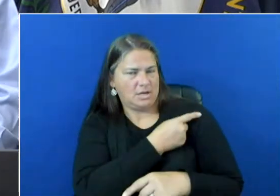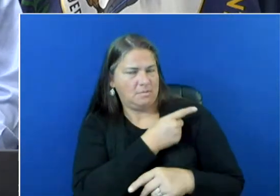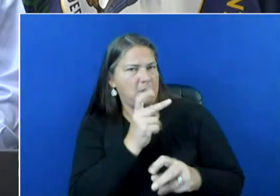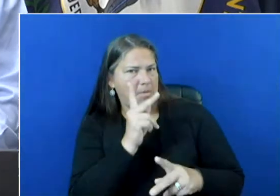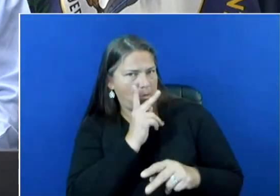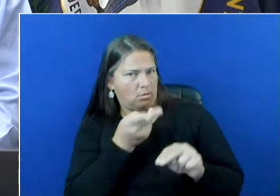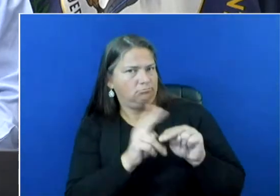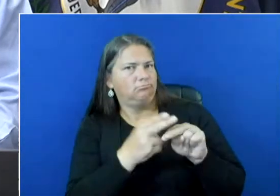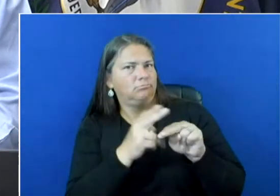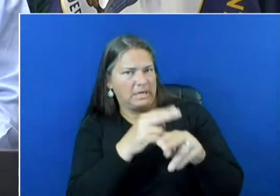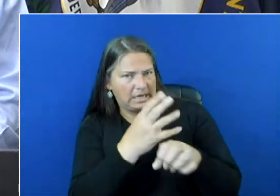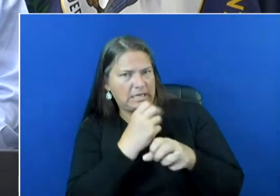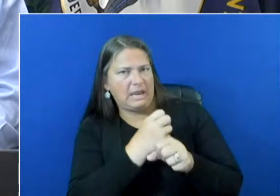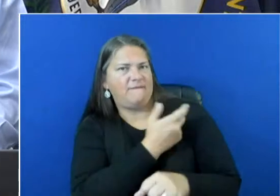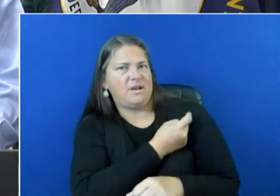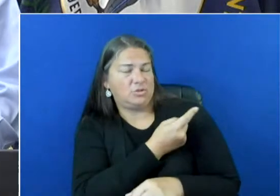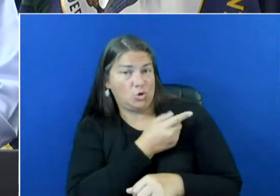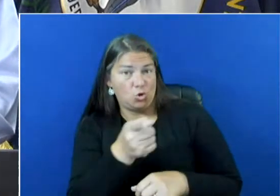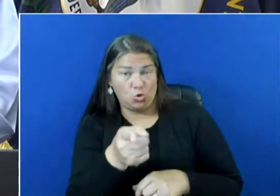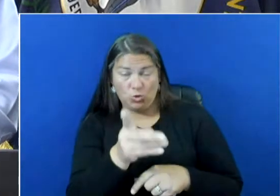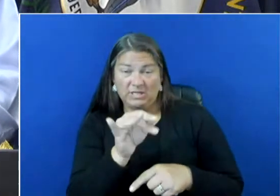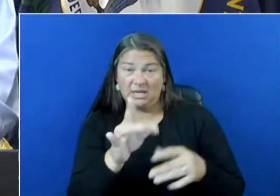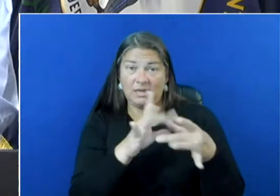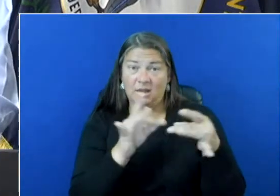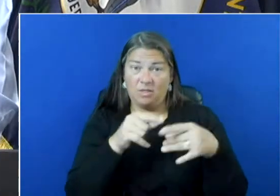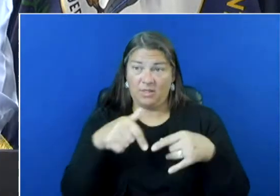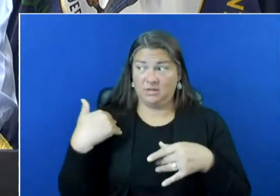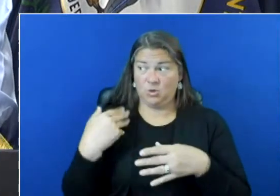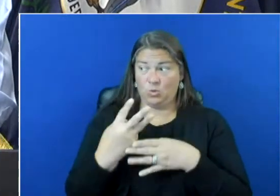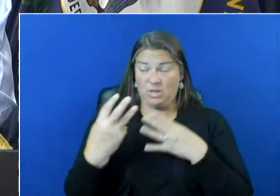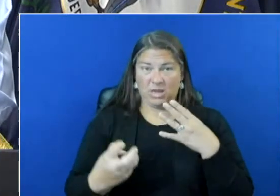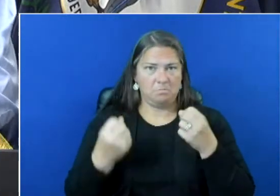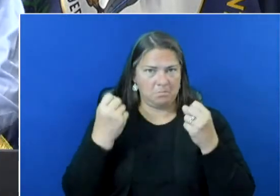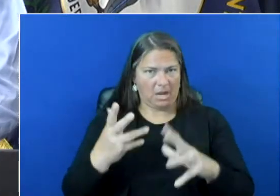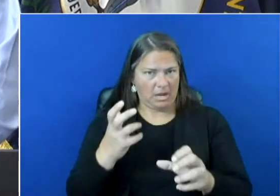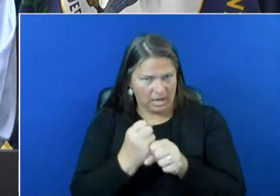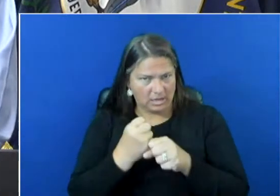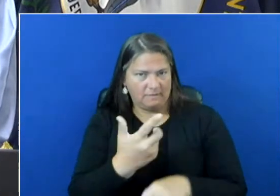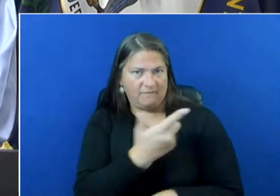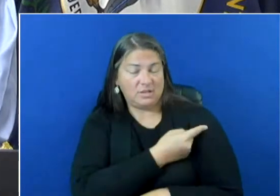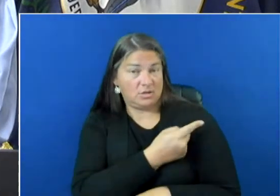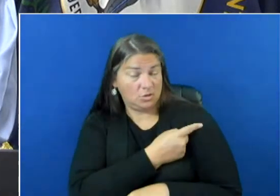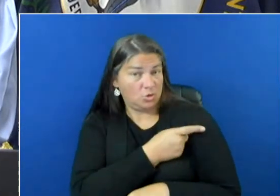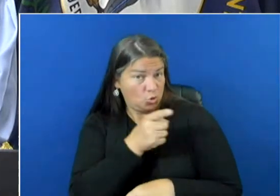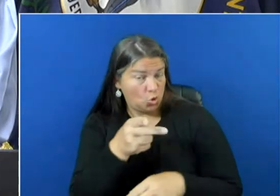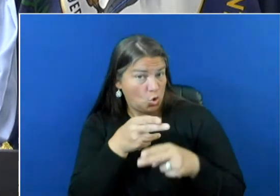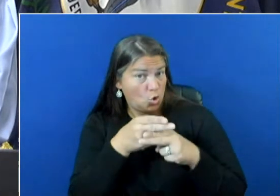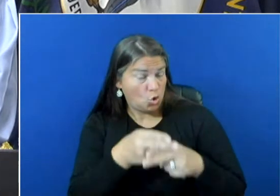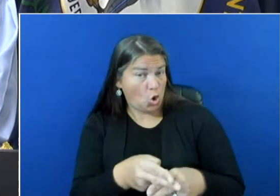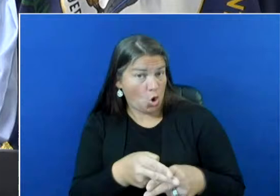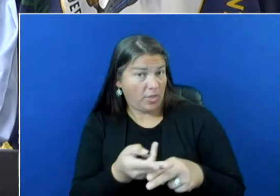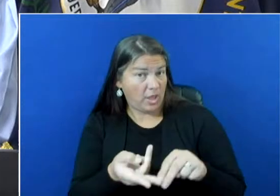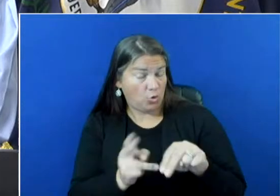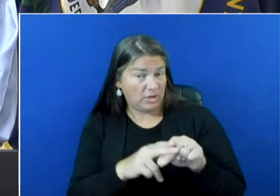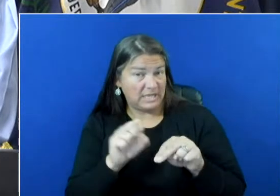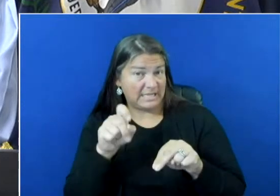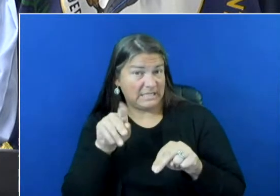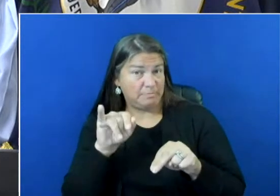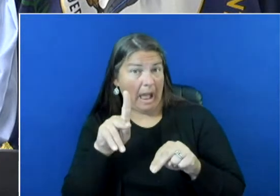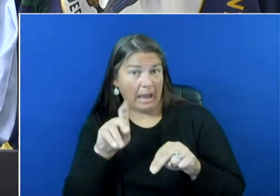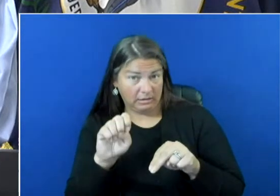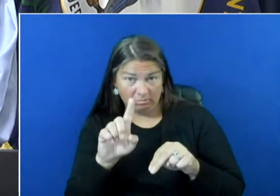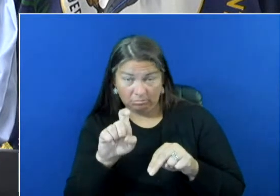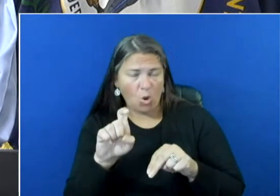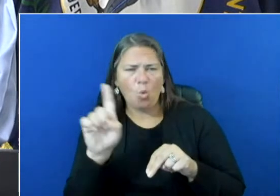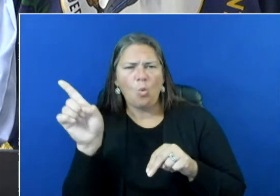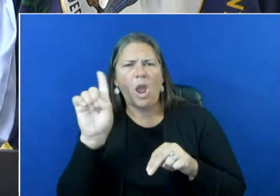the increase we've seen in Kentucky over the weekend. Just wondering, would you classify the increase as a spike? And was it concentrated anywhere, or was it